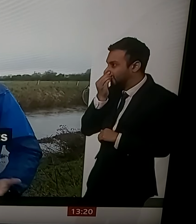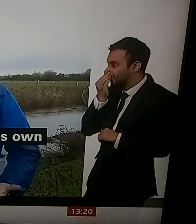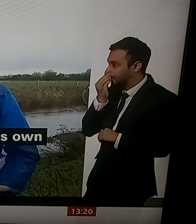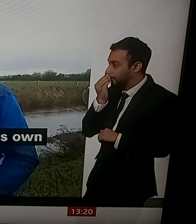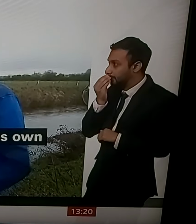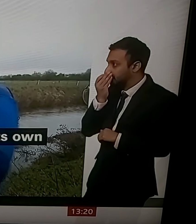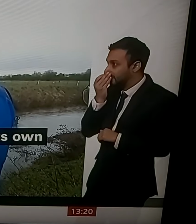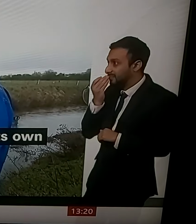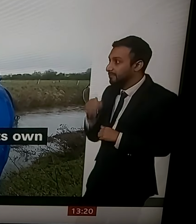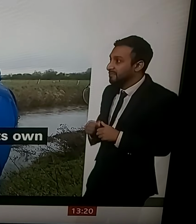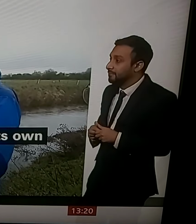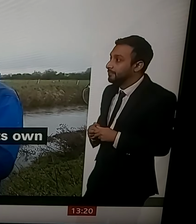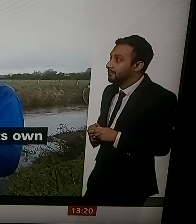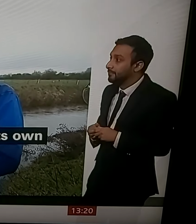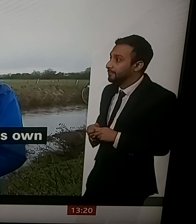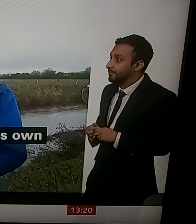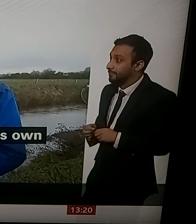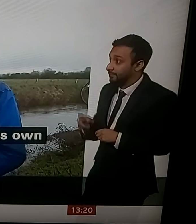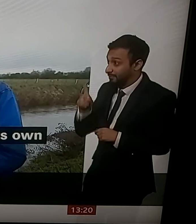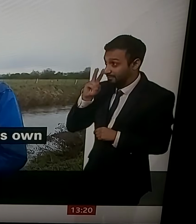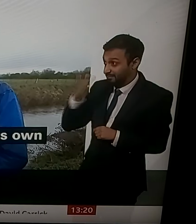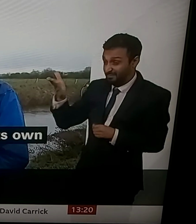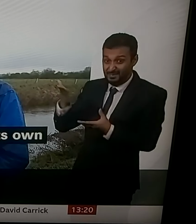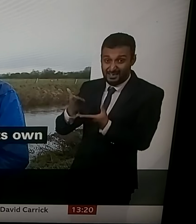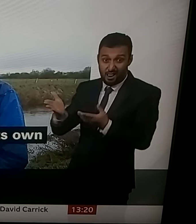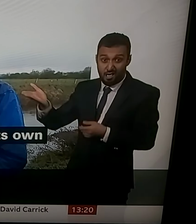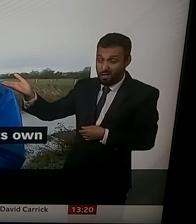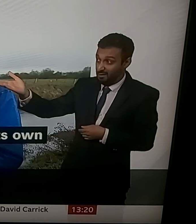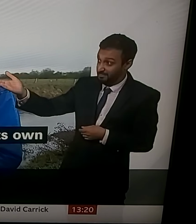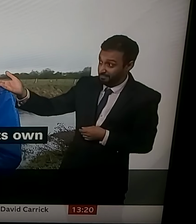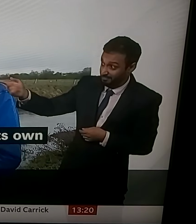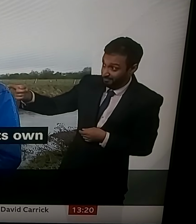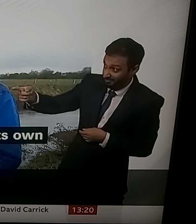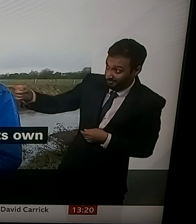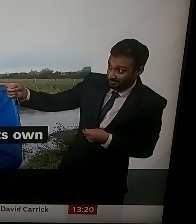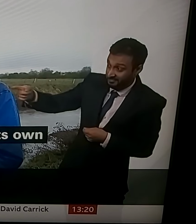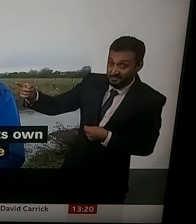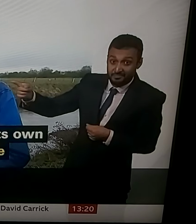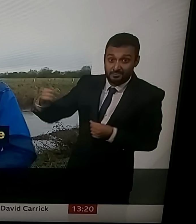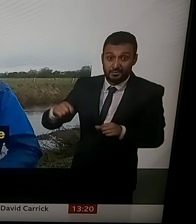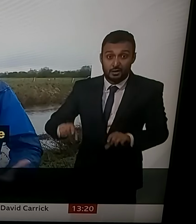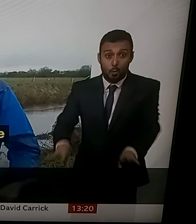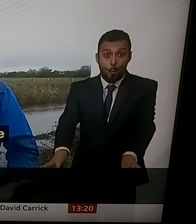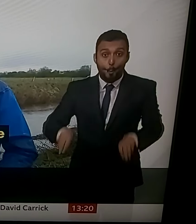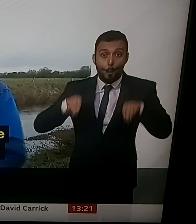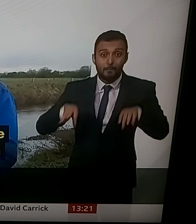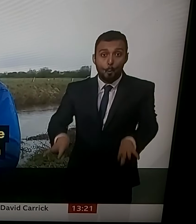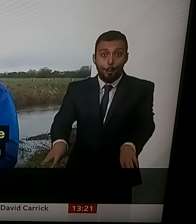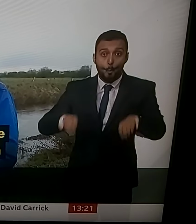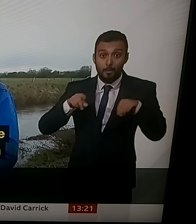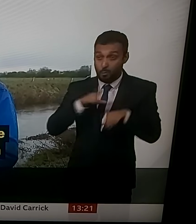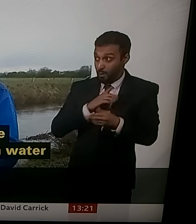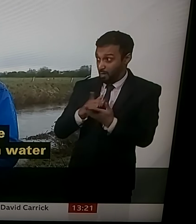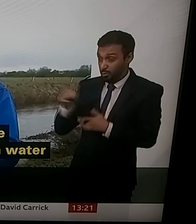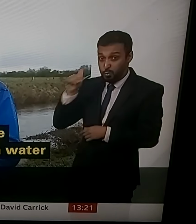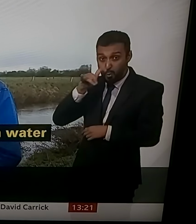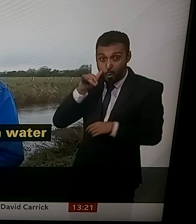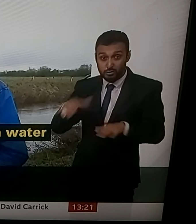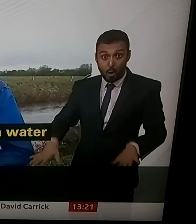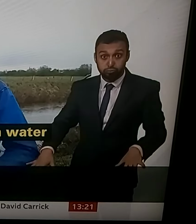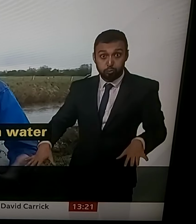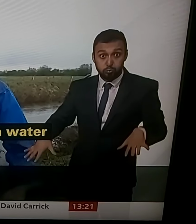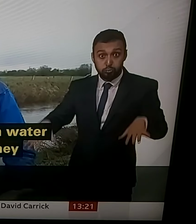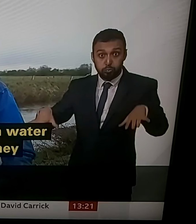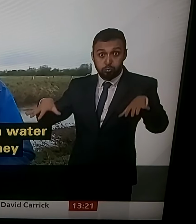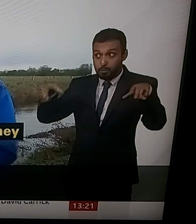Yes, this is the effort by the Environment Agency to try to drain water from the Somerset levels. They've declared this major incident, they